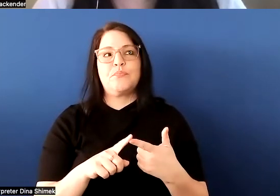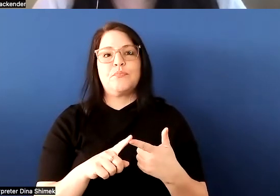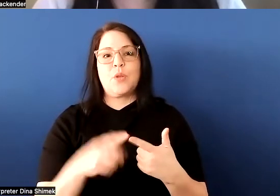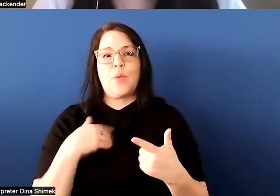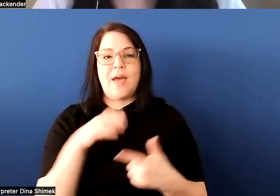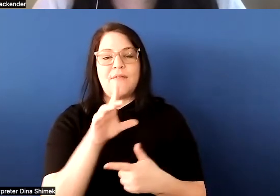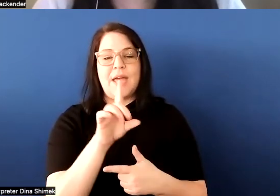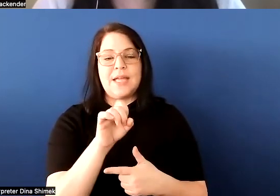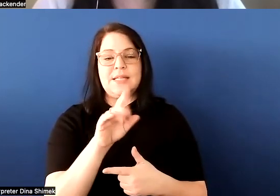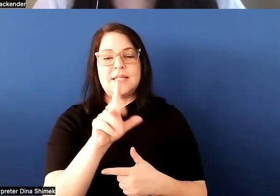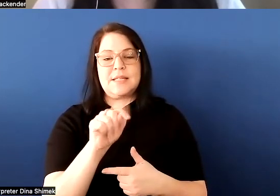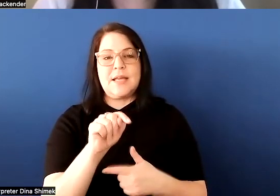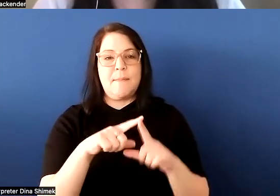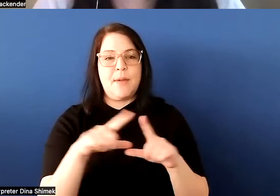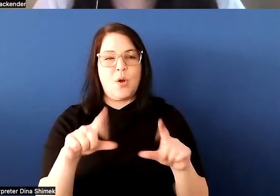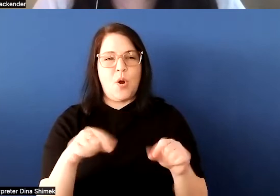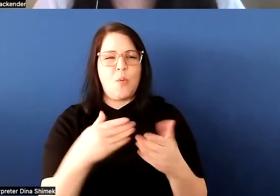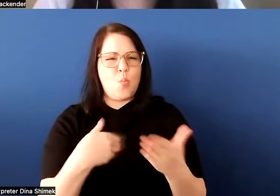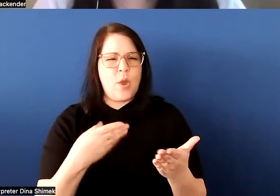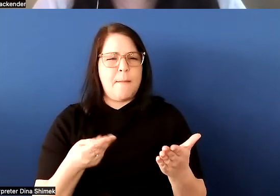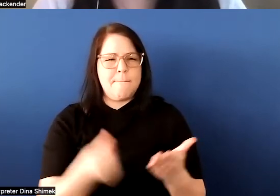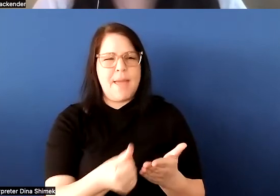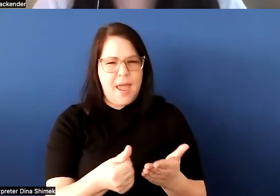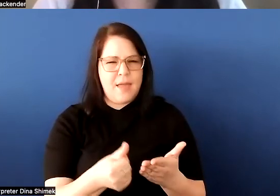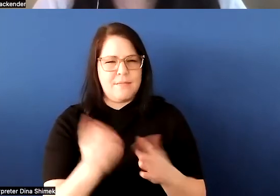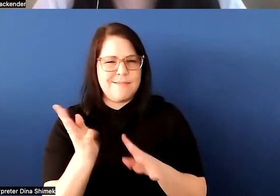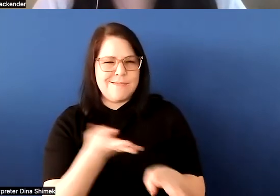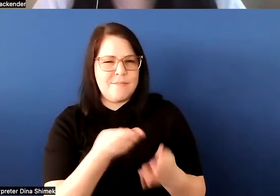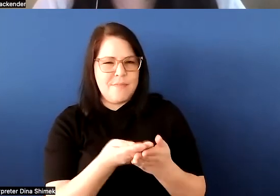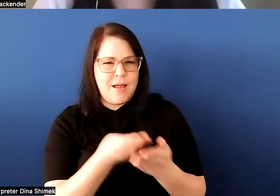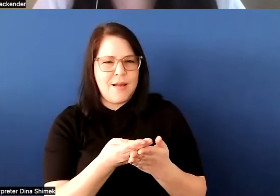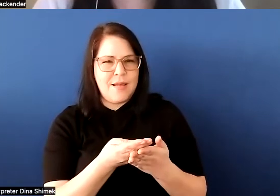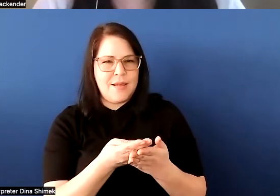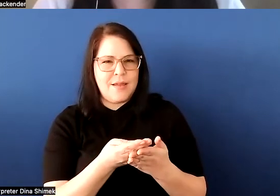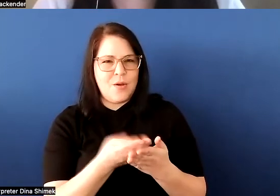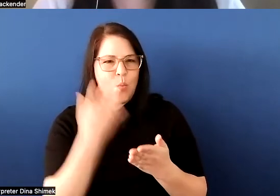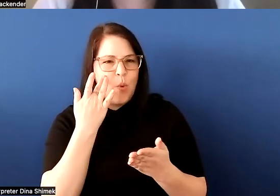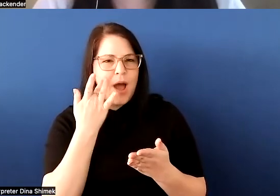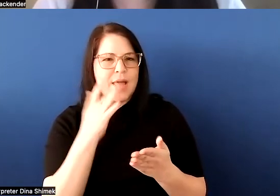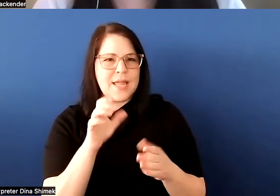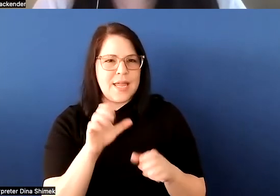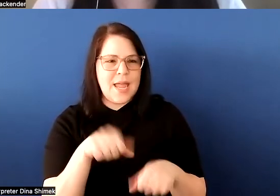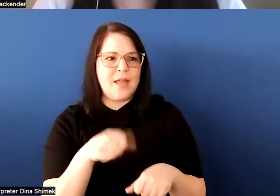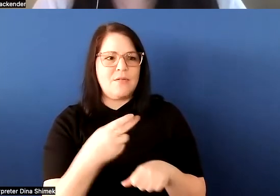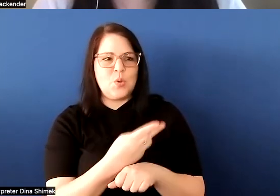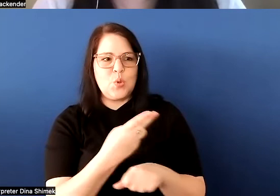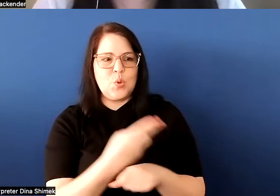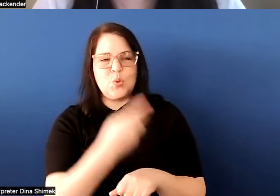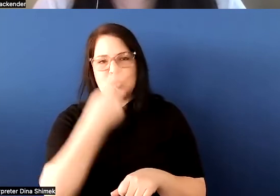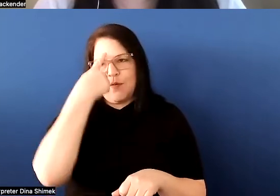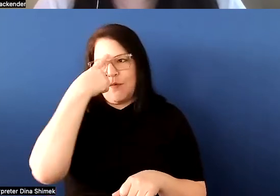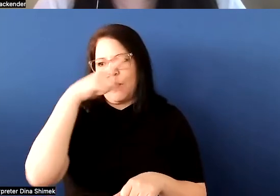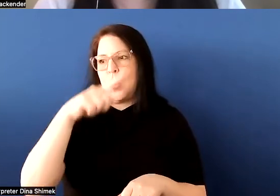debit card, prepaid reloadable debit card people can use, and we get kind of a history of a high level types